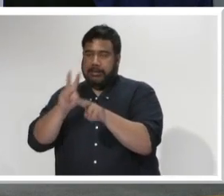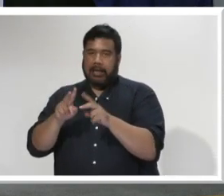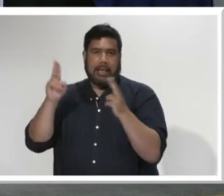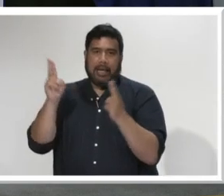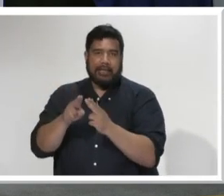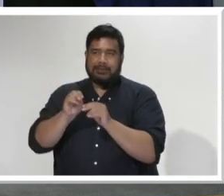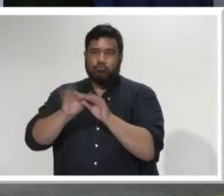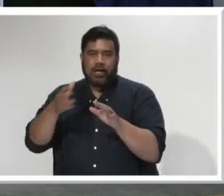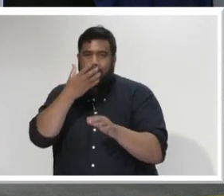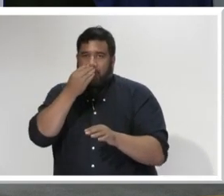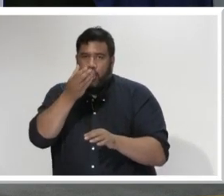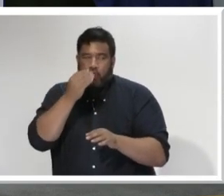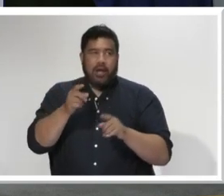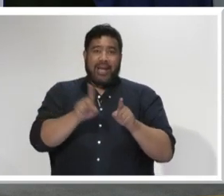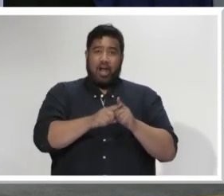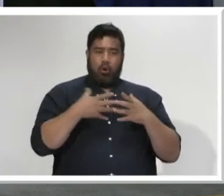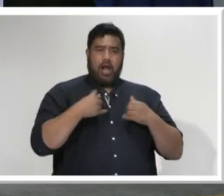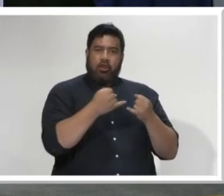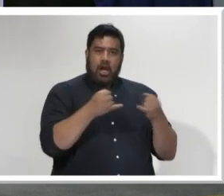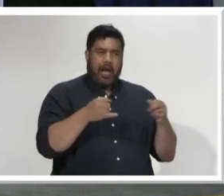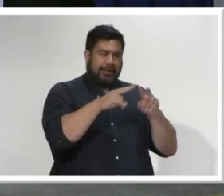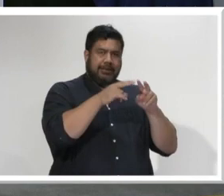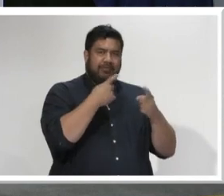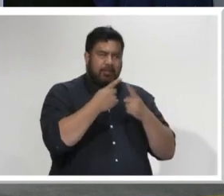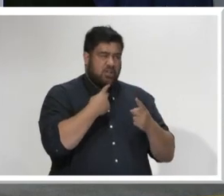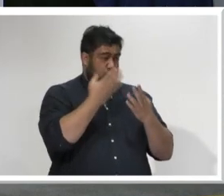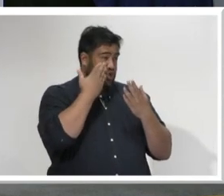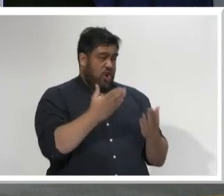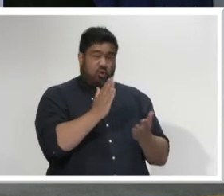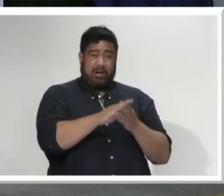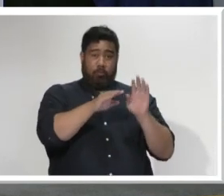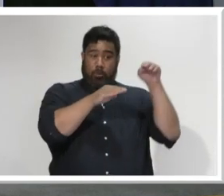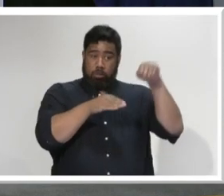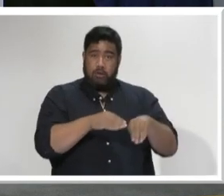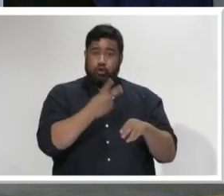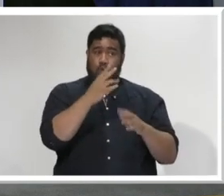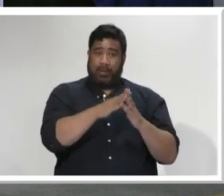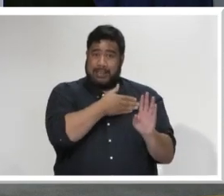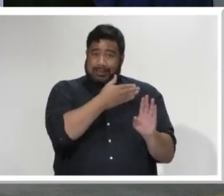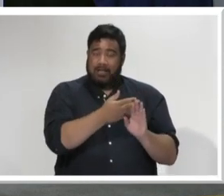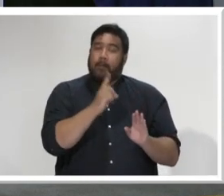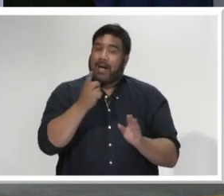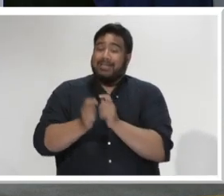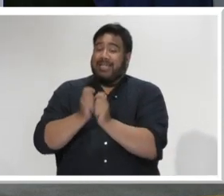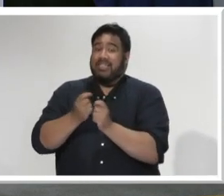of influenza-like illness. There's been this quite big drop over the last 2 weeks, but their testing is ongoing.